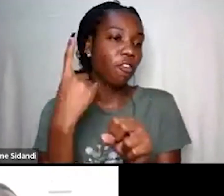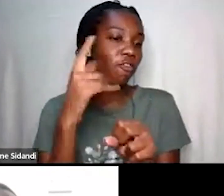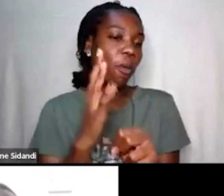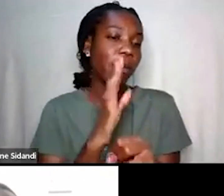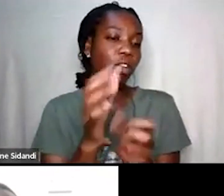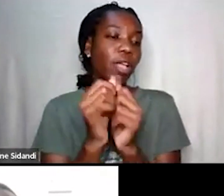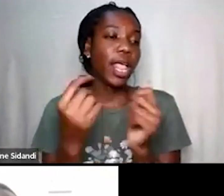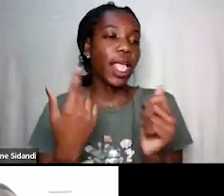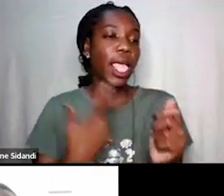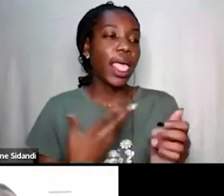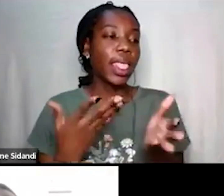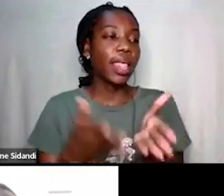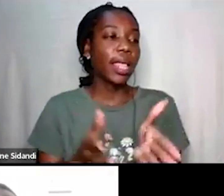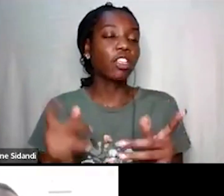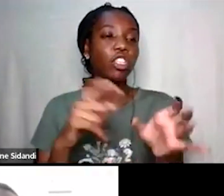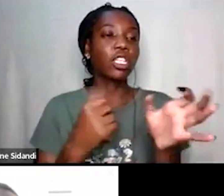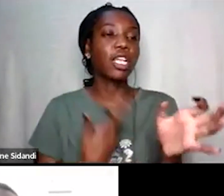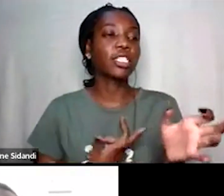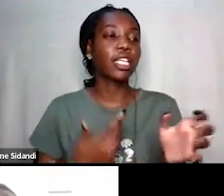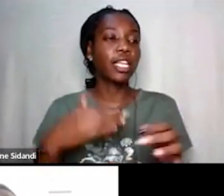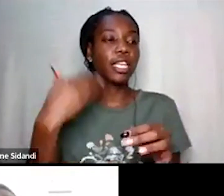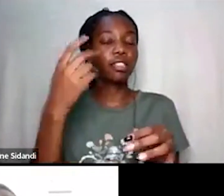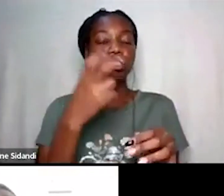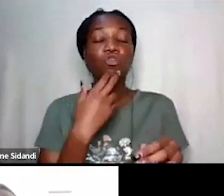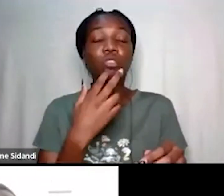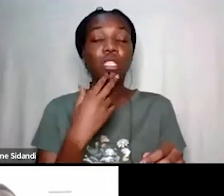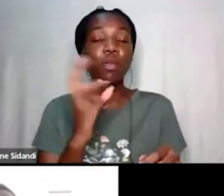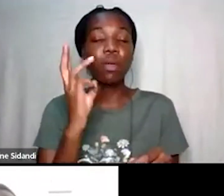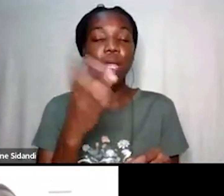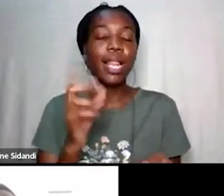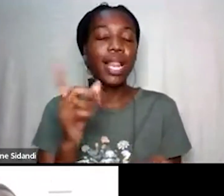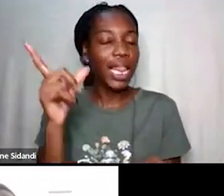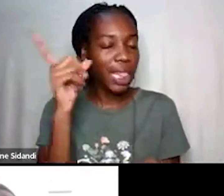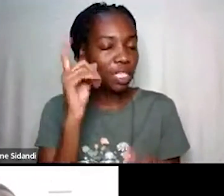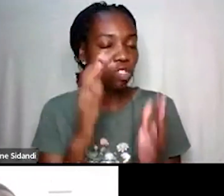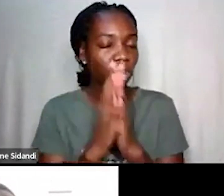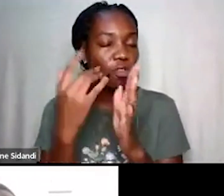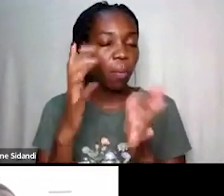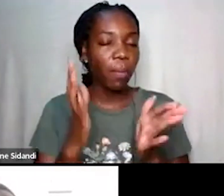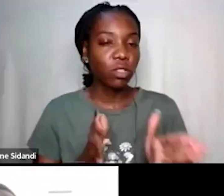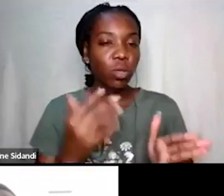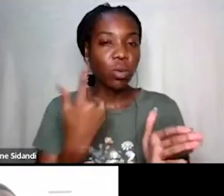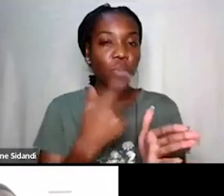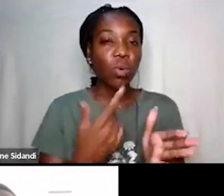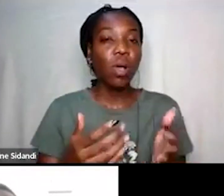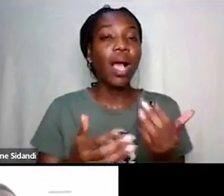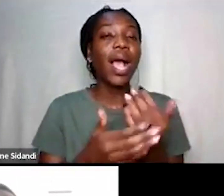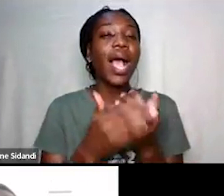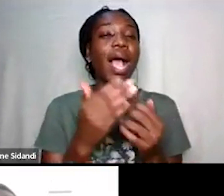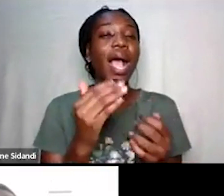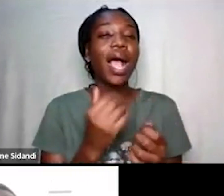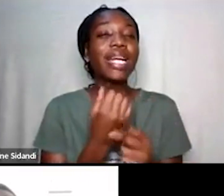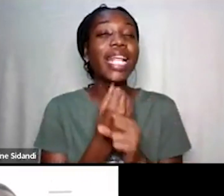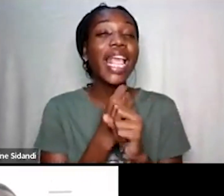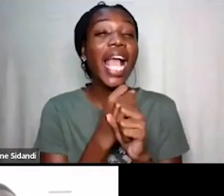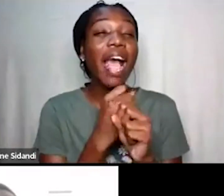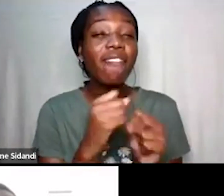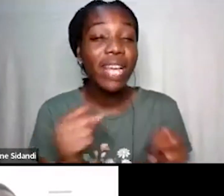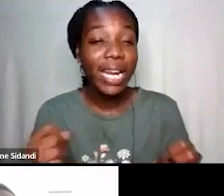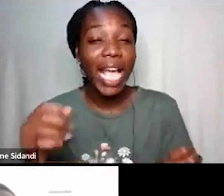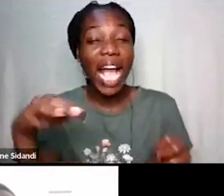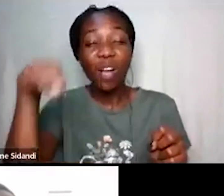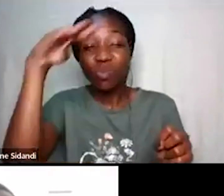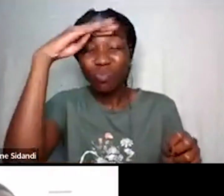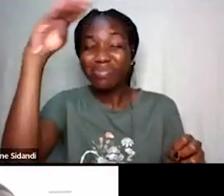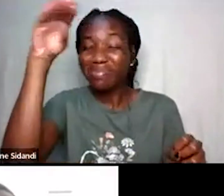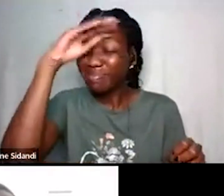here. Please join us next Tuesday. We are going to be listening to a story of somebody who is a recovering alcoholic, and